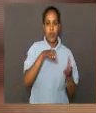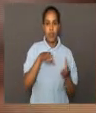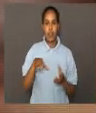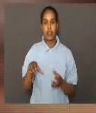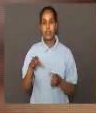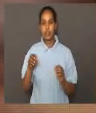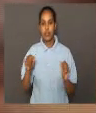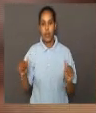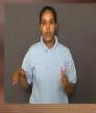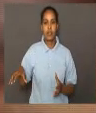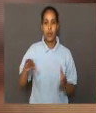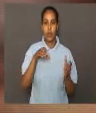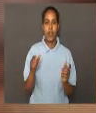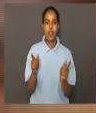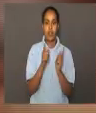solvent-solvent interaction,